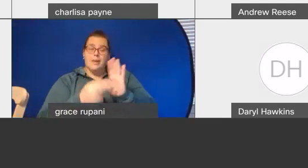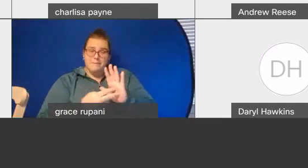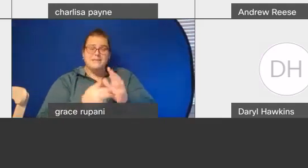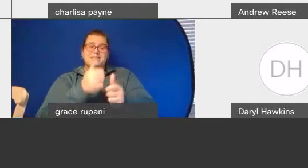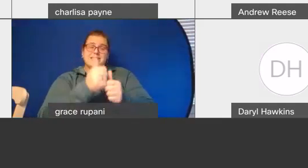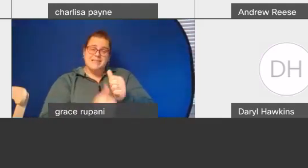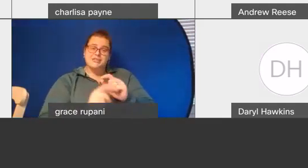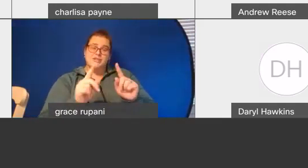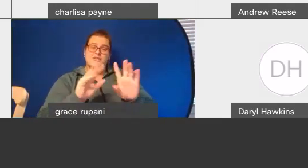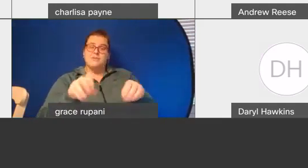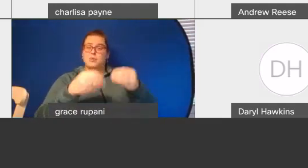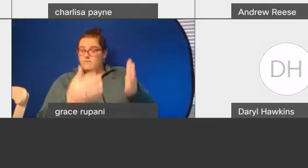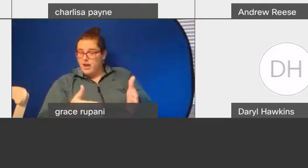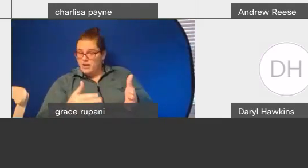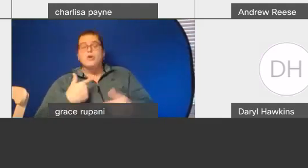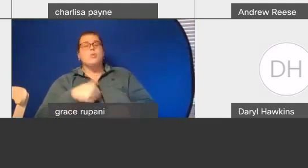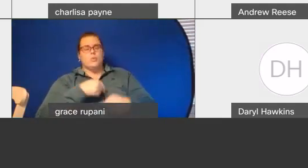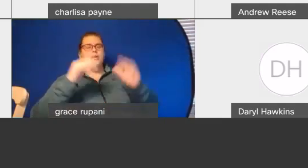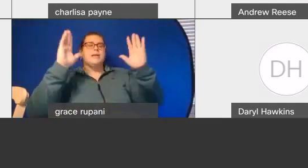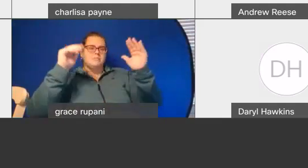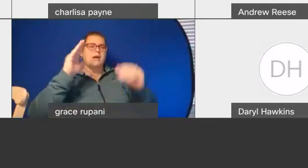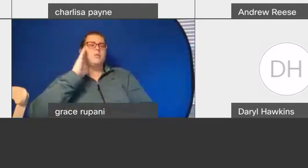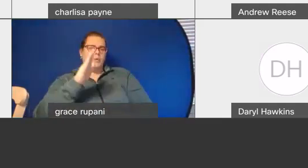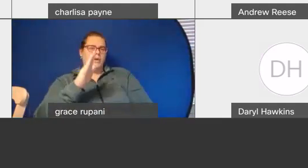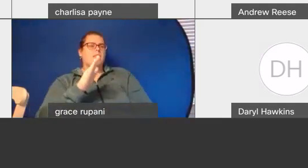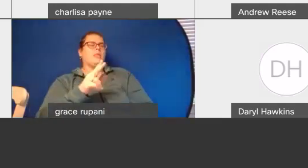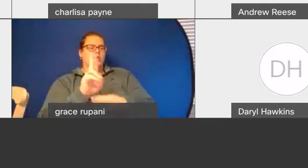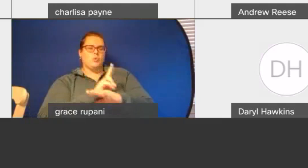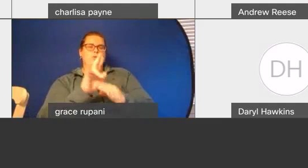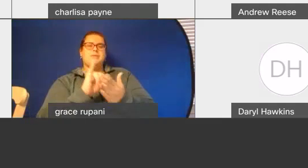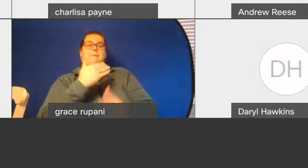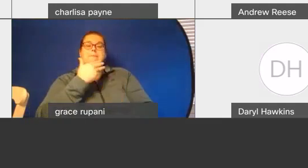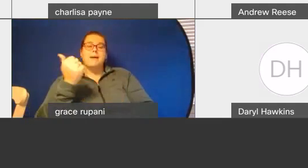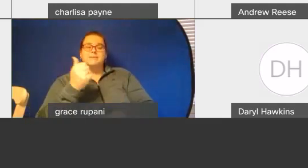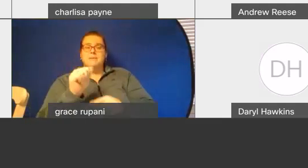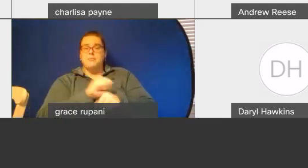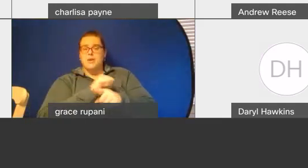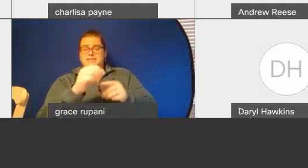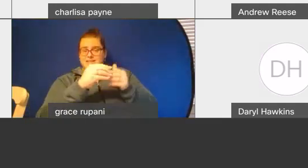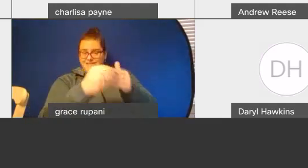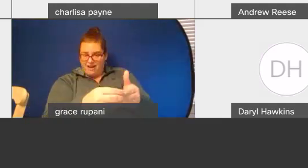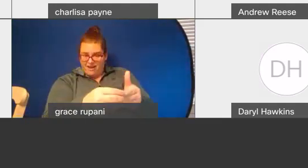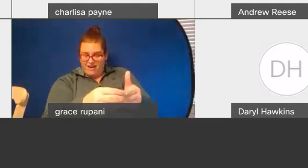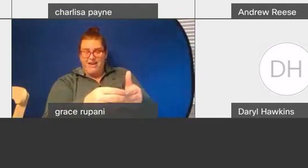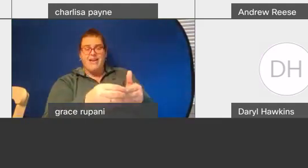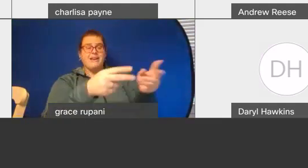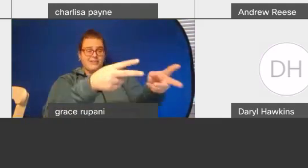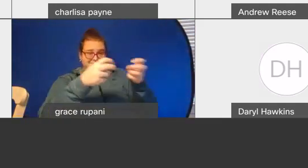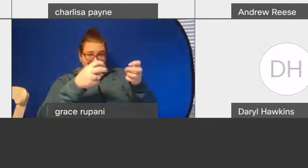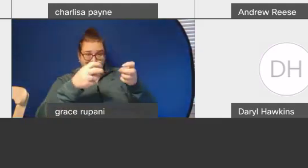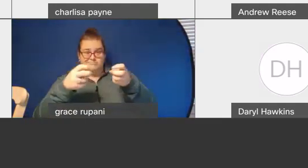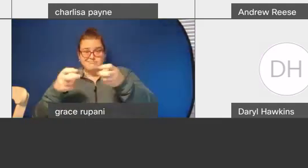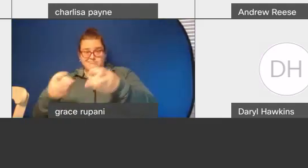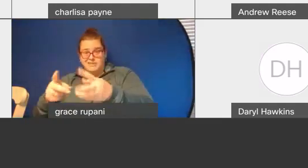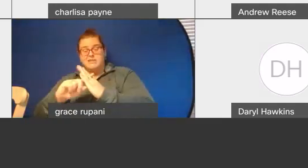provider is expected to take that best practice guide and develop their own reopening plans. So